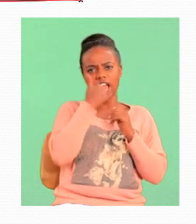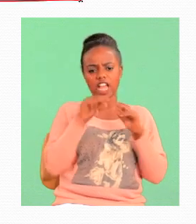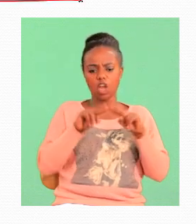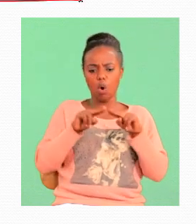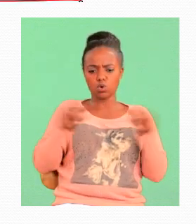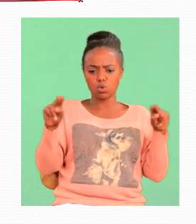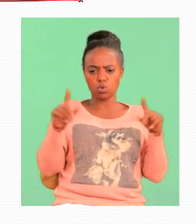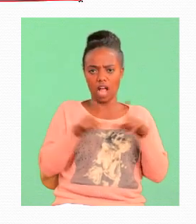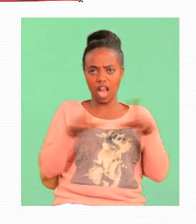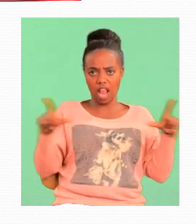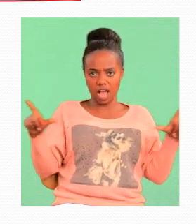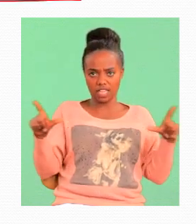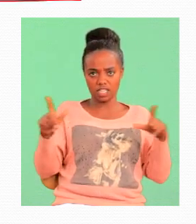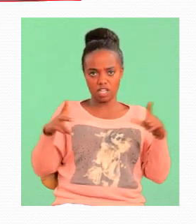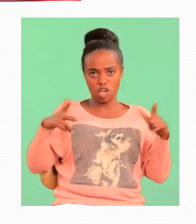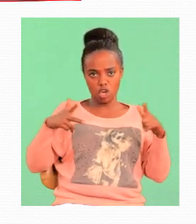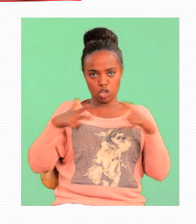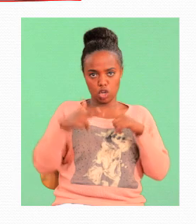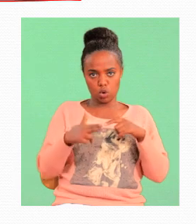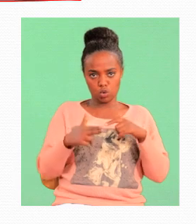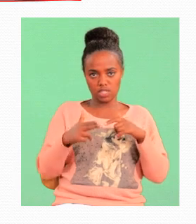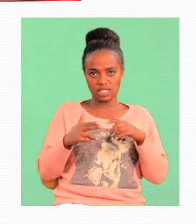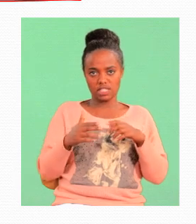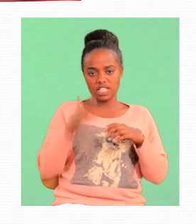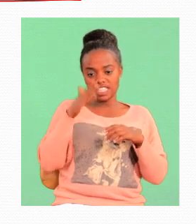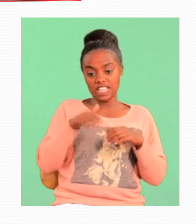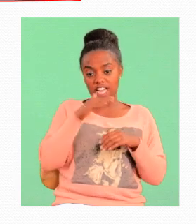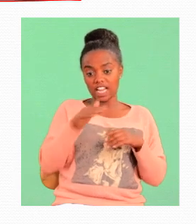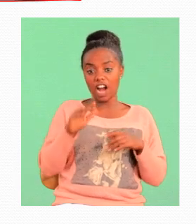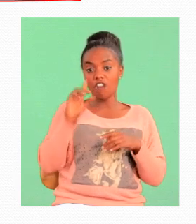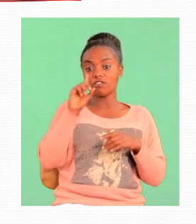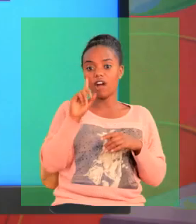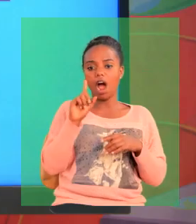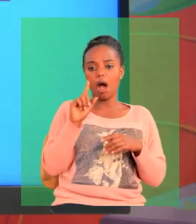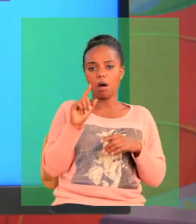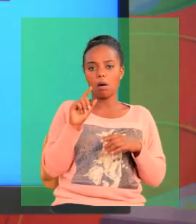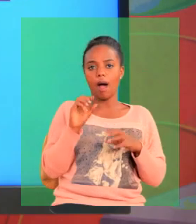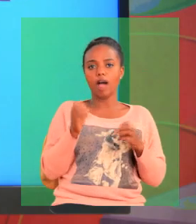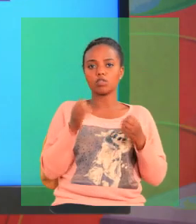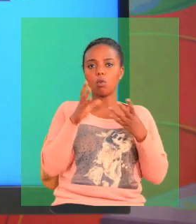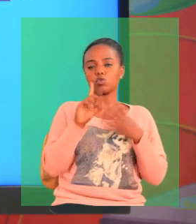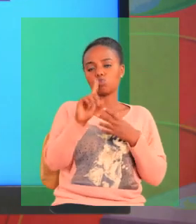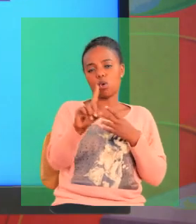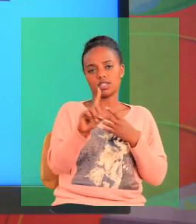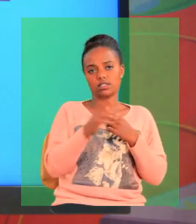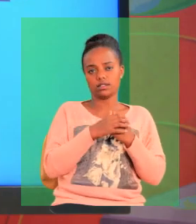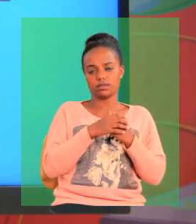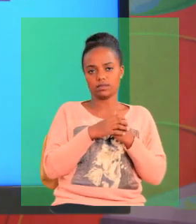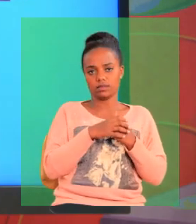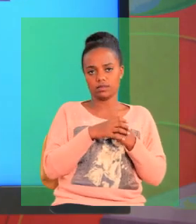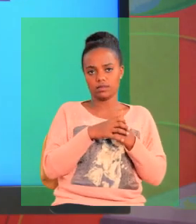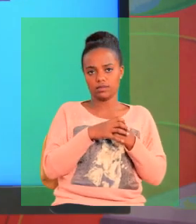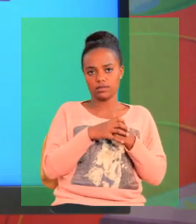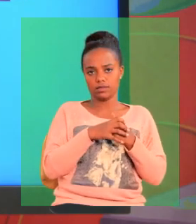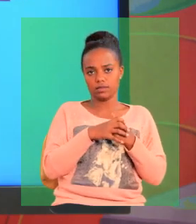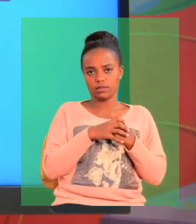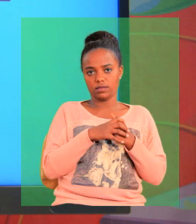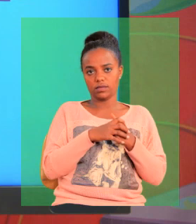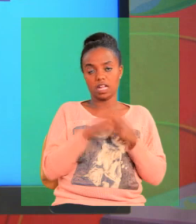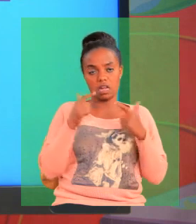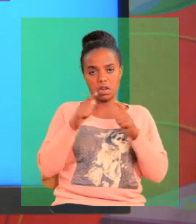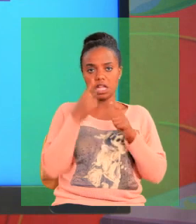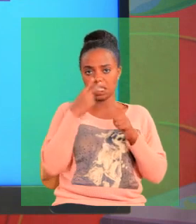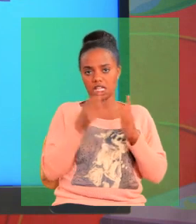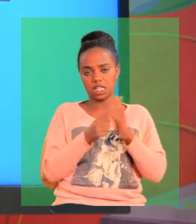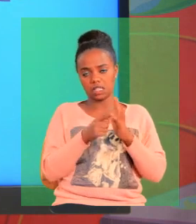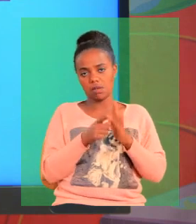line crosses the graph at most once. So let's see example for